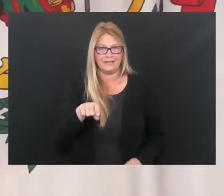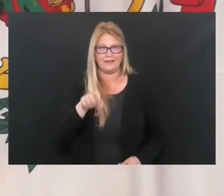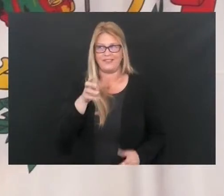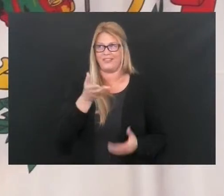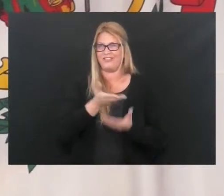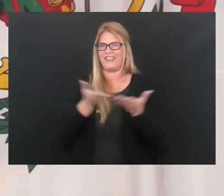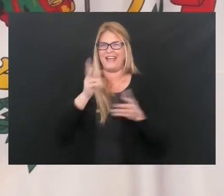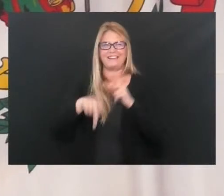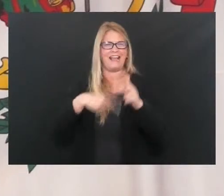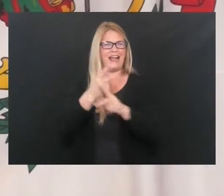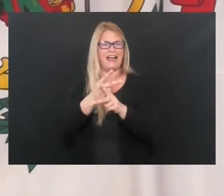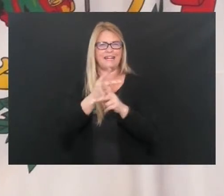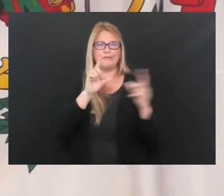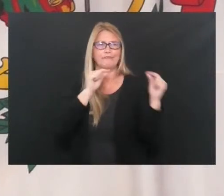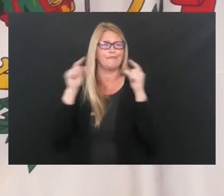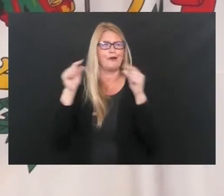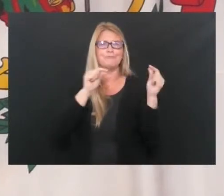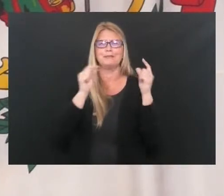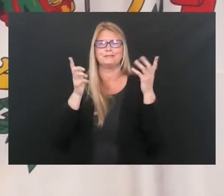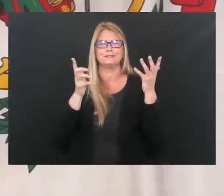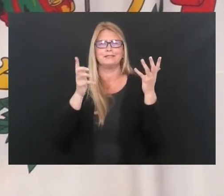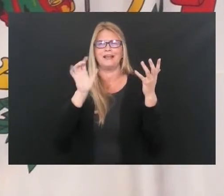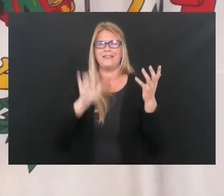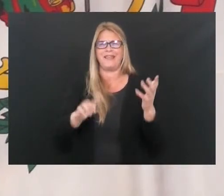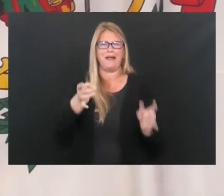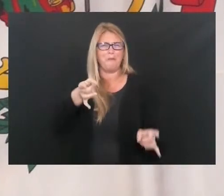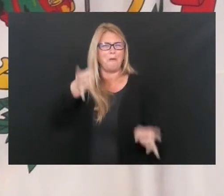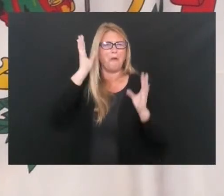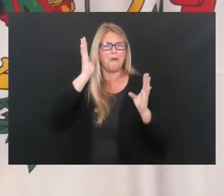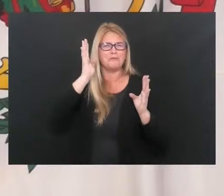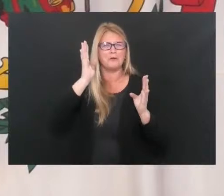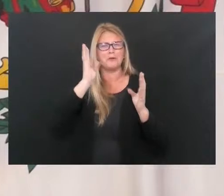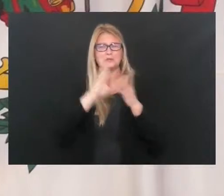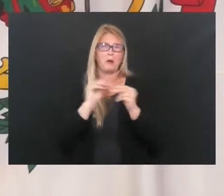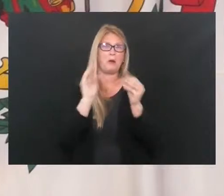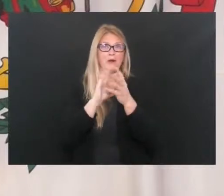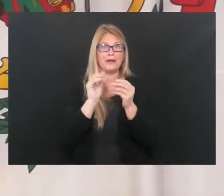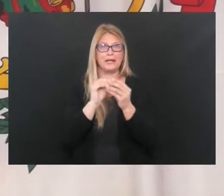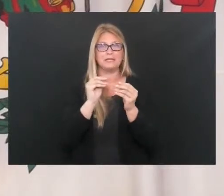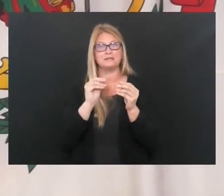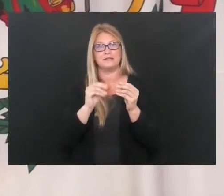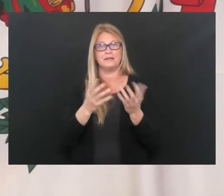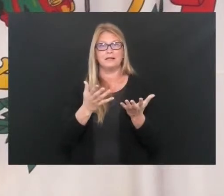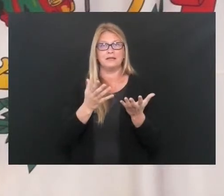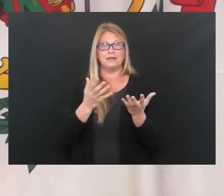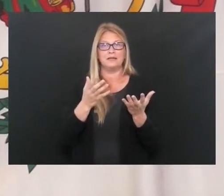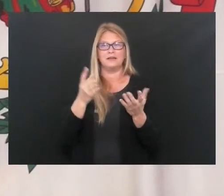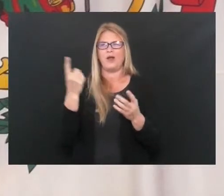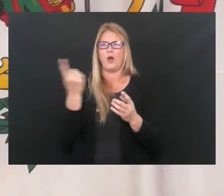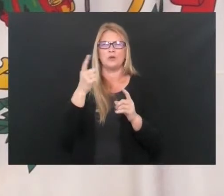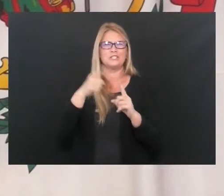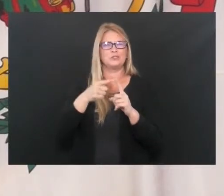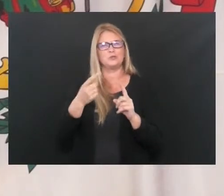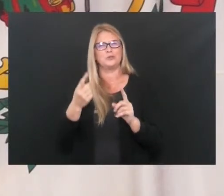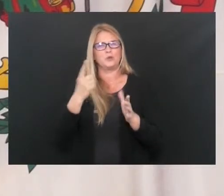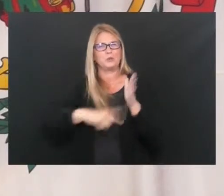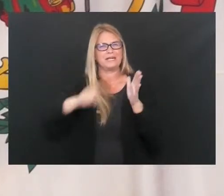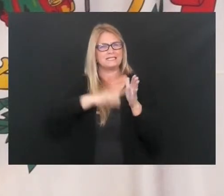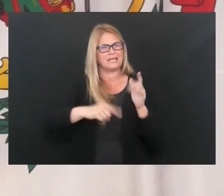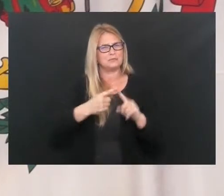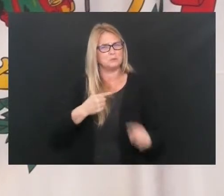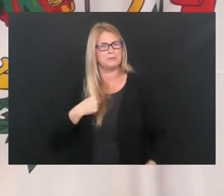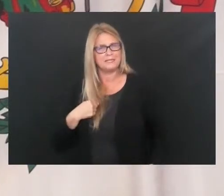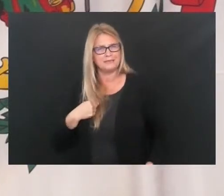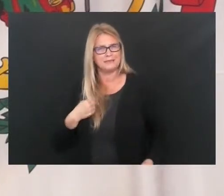thoughts, and we don't need this vial pumped out and everything only to just hit at something and everything. You know,